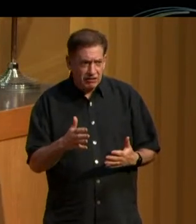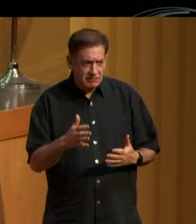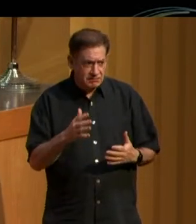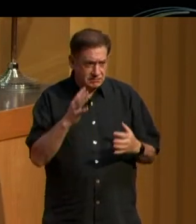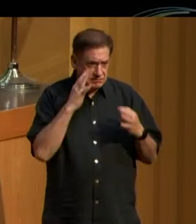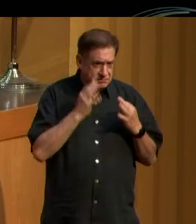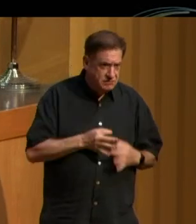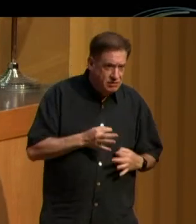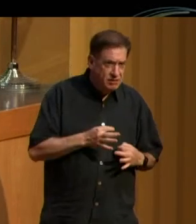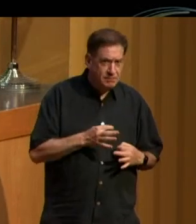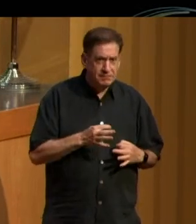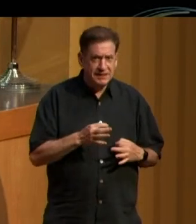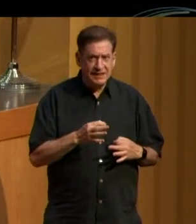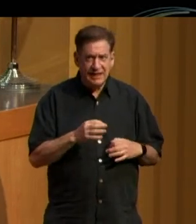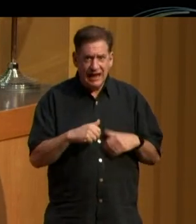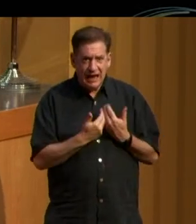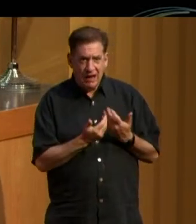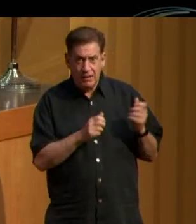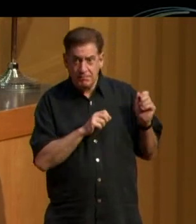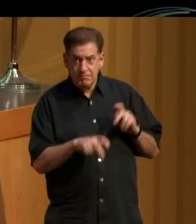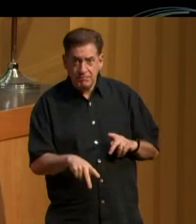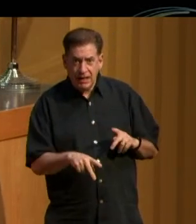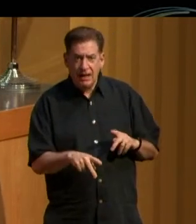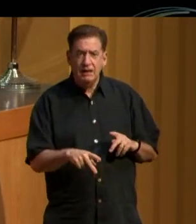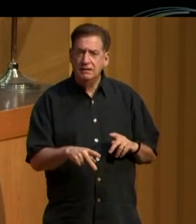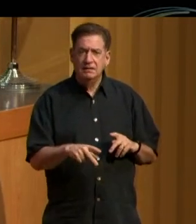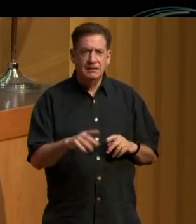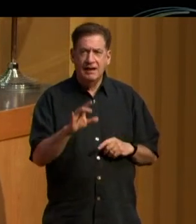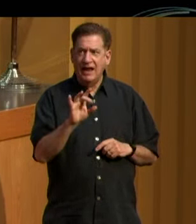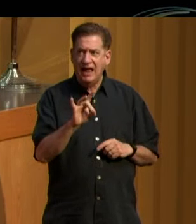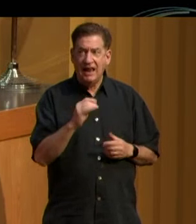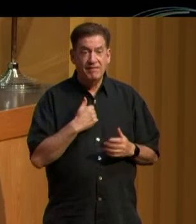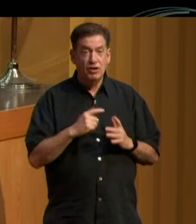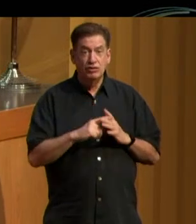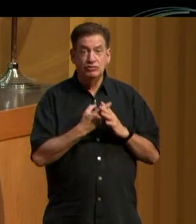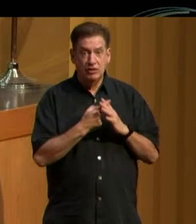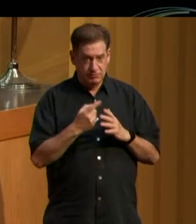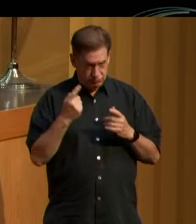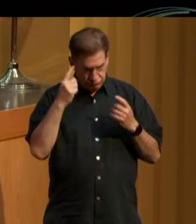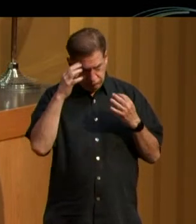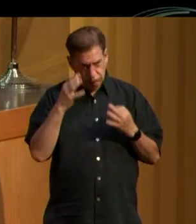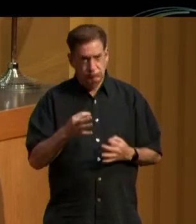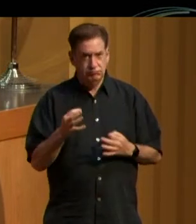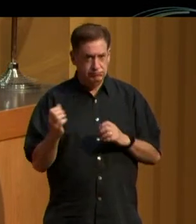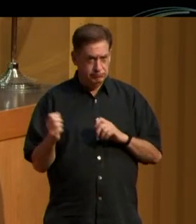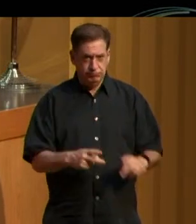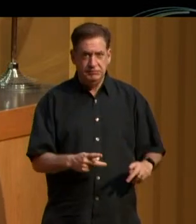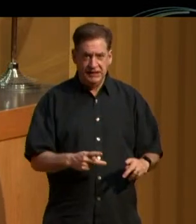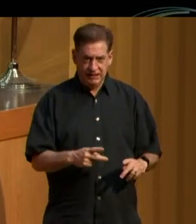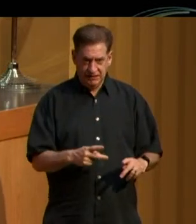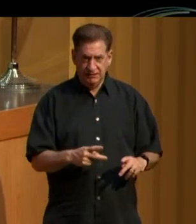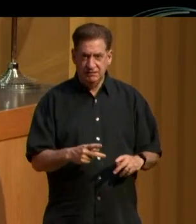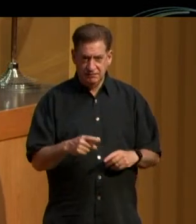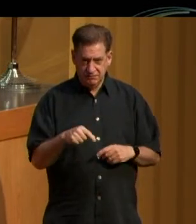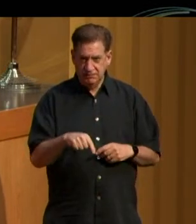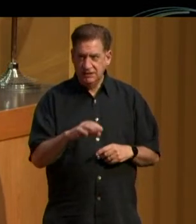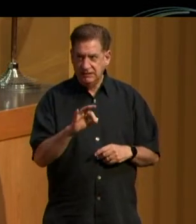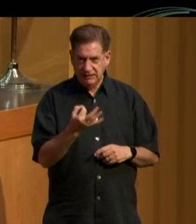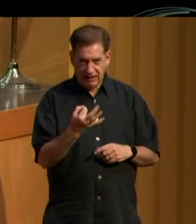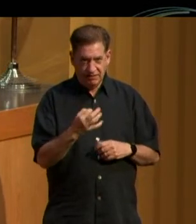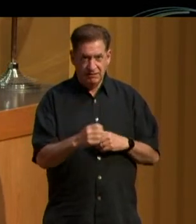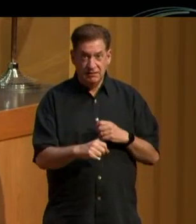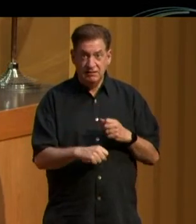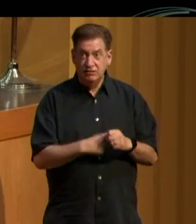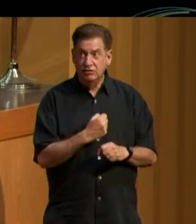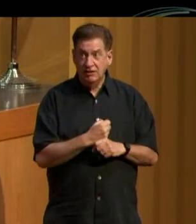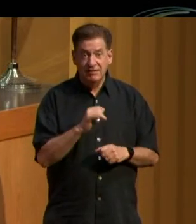determine about coming back or not. 8 of our starters decided to come back from that year. The thing was at that